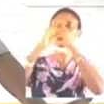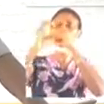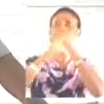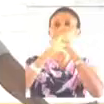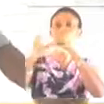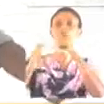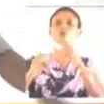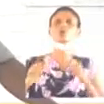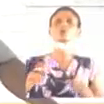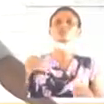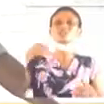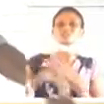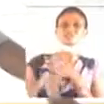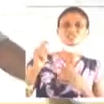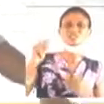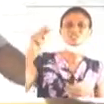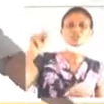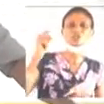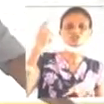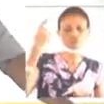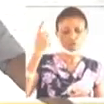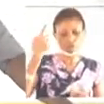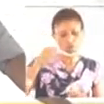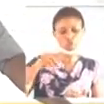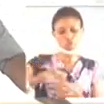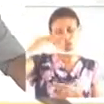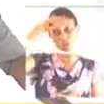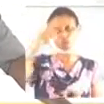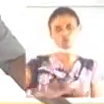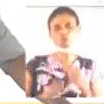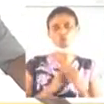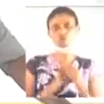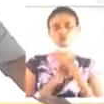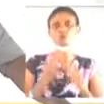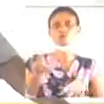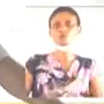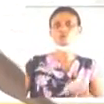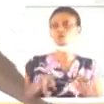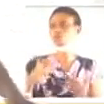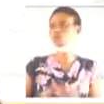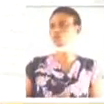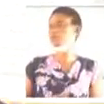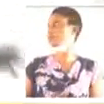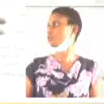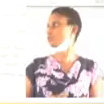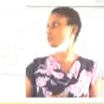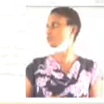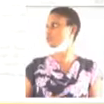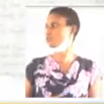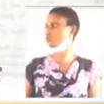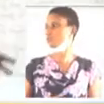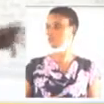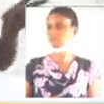It should be the responsibility of the school management to ensure that students are